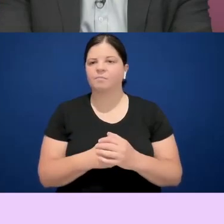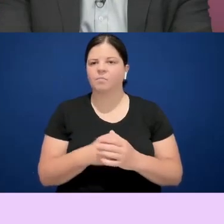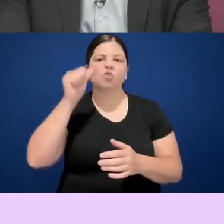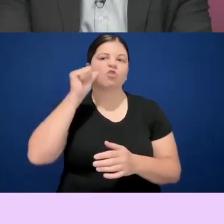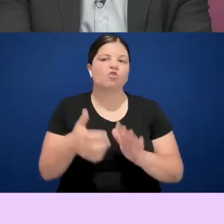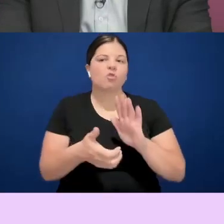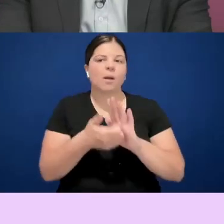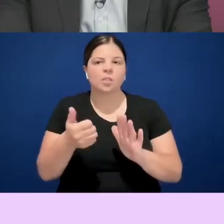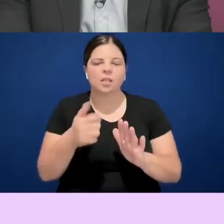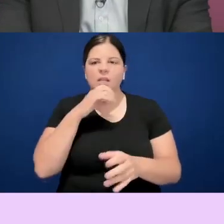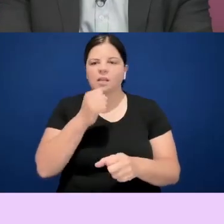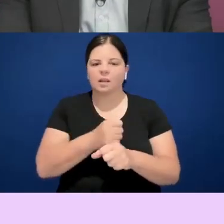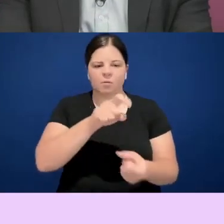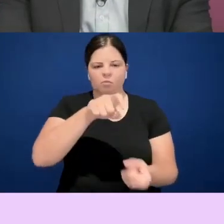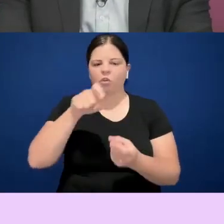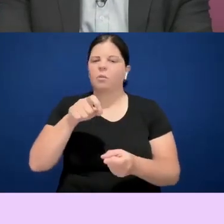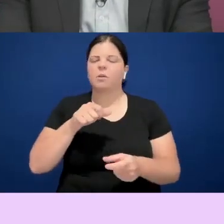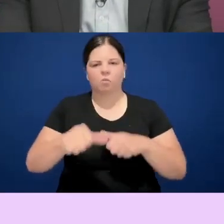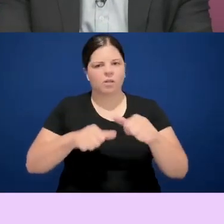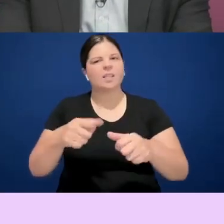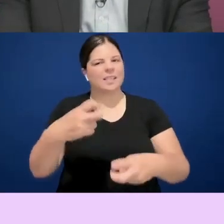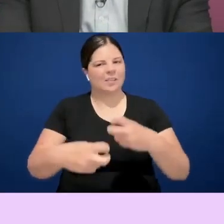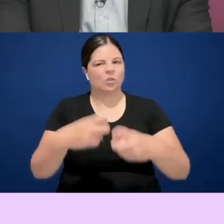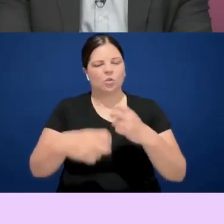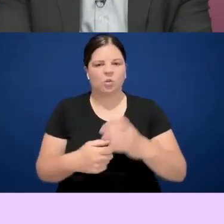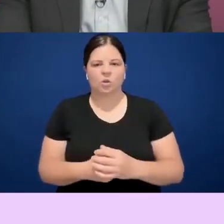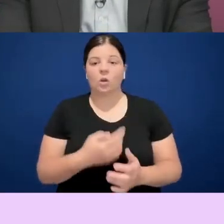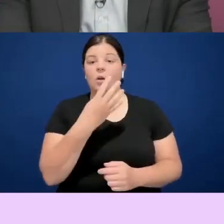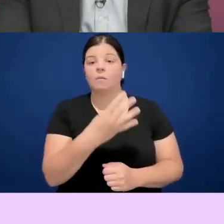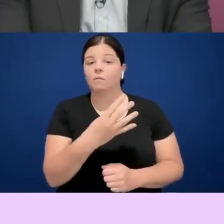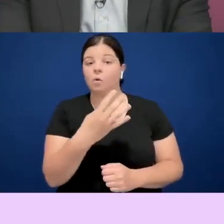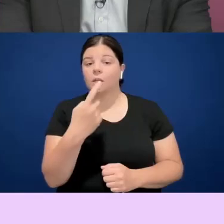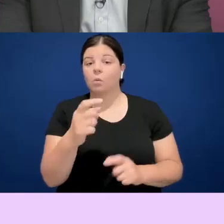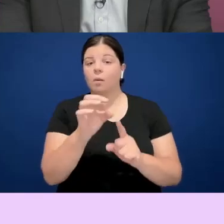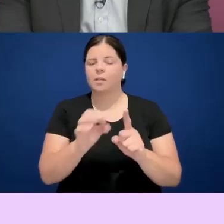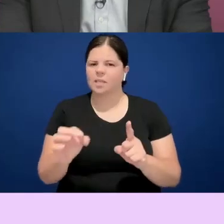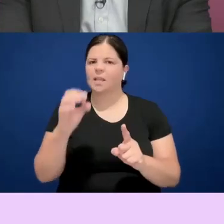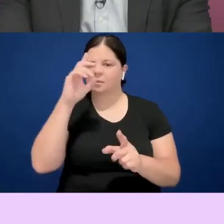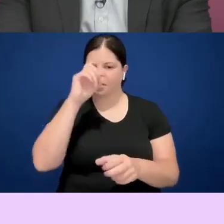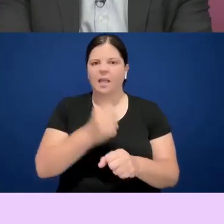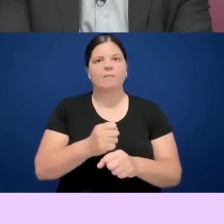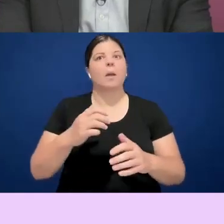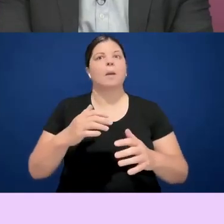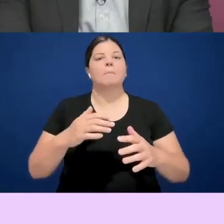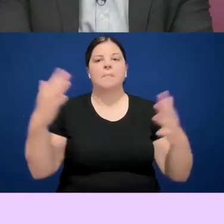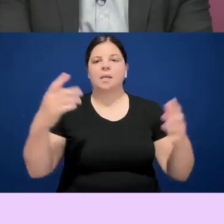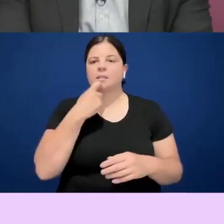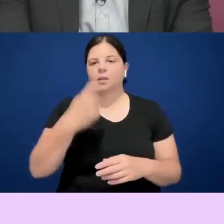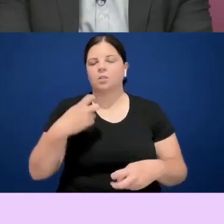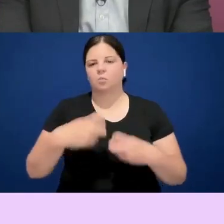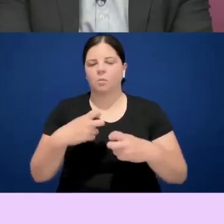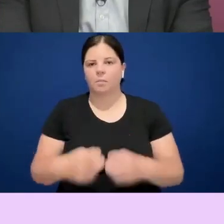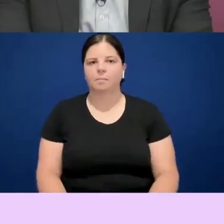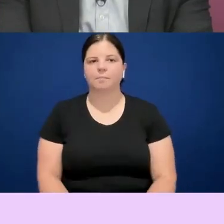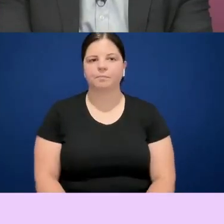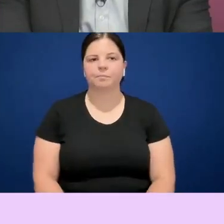processes to be an issue, with 41% perceiving it to be a major problem. Of